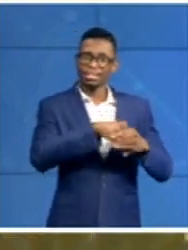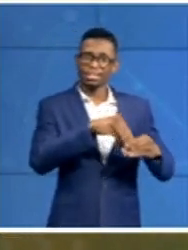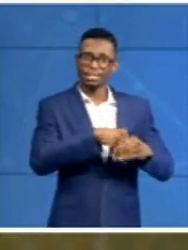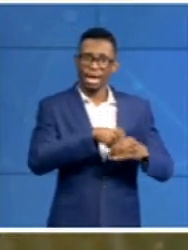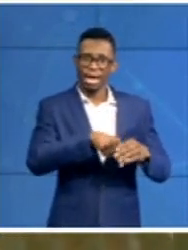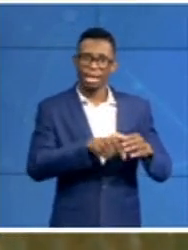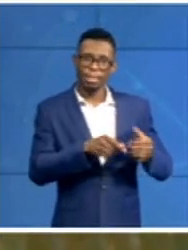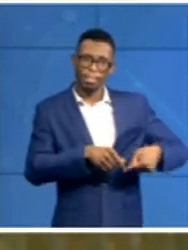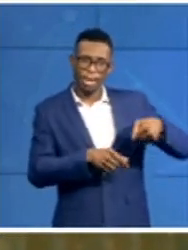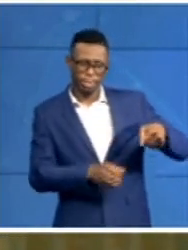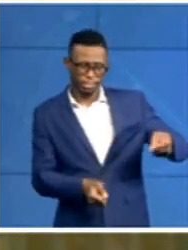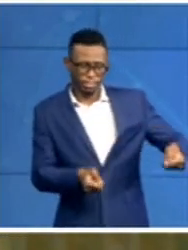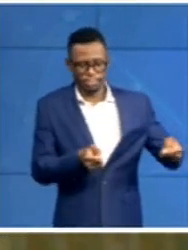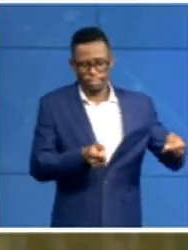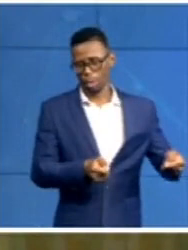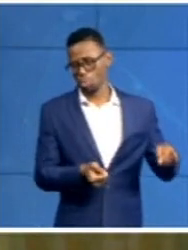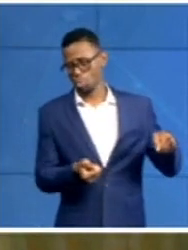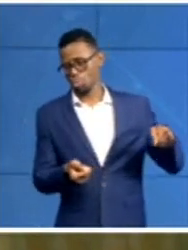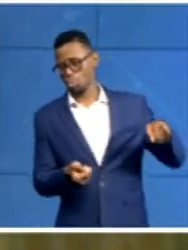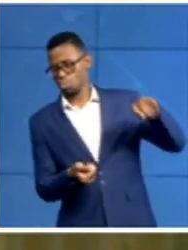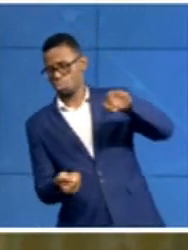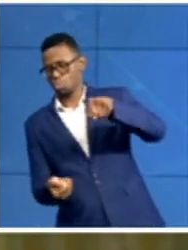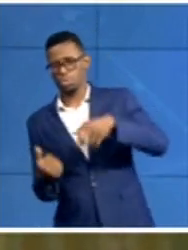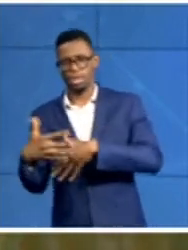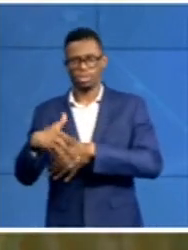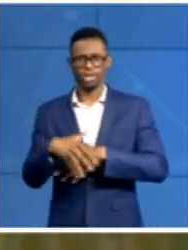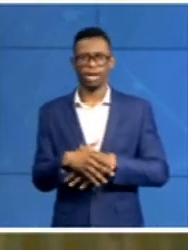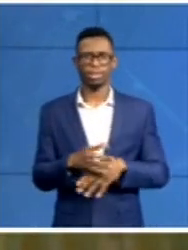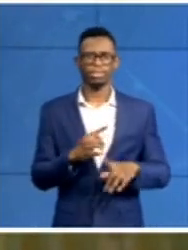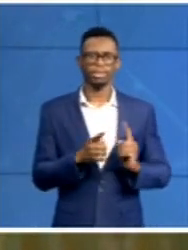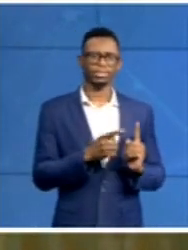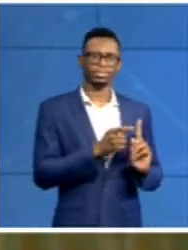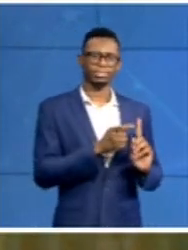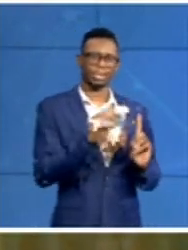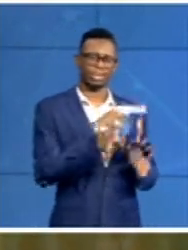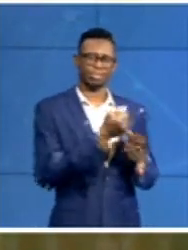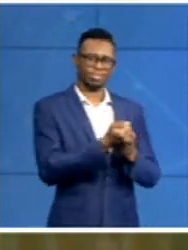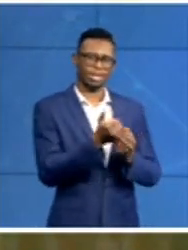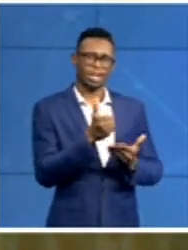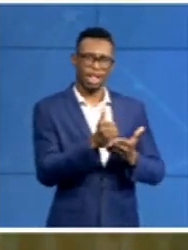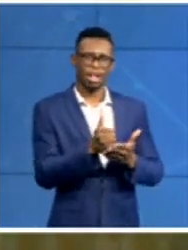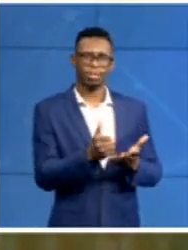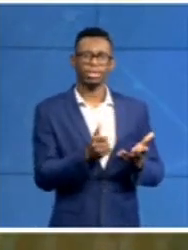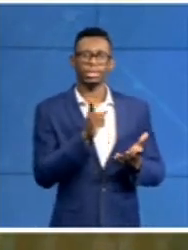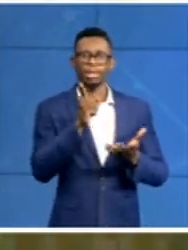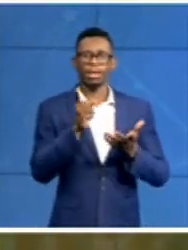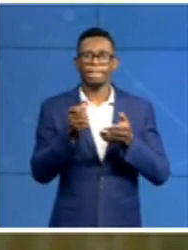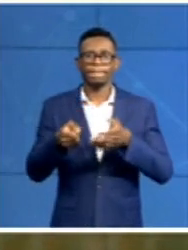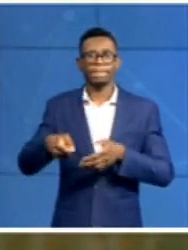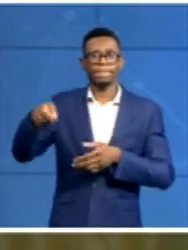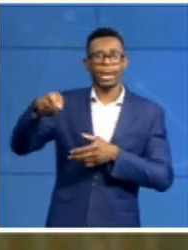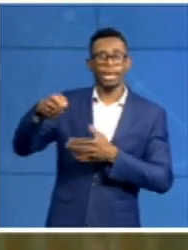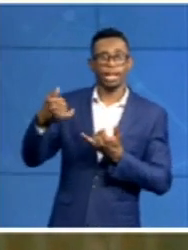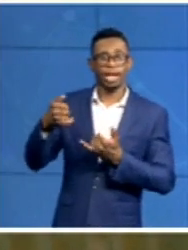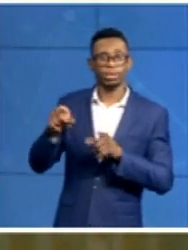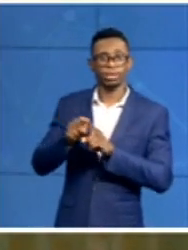her. That's just to pour that water into that bucket. Now, some people use water